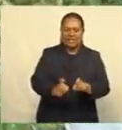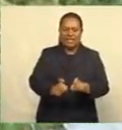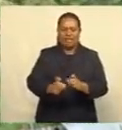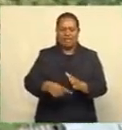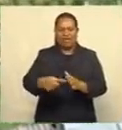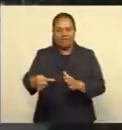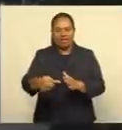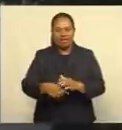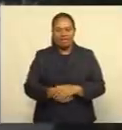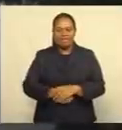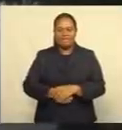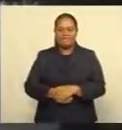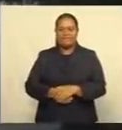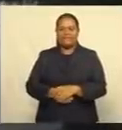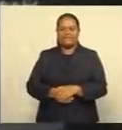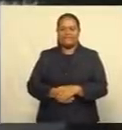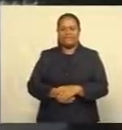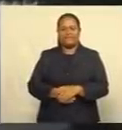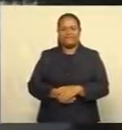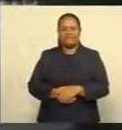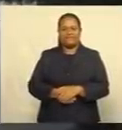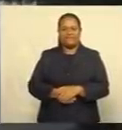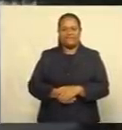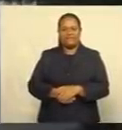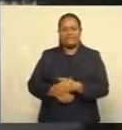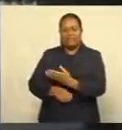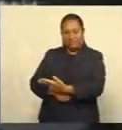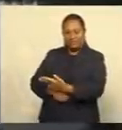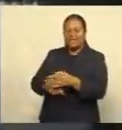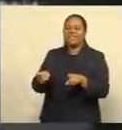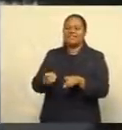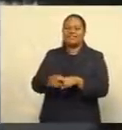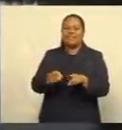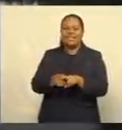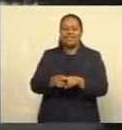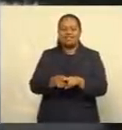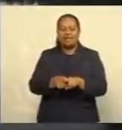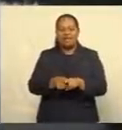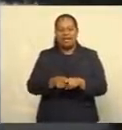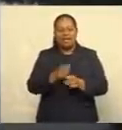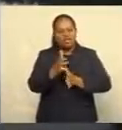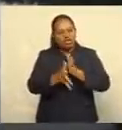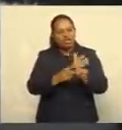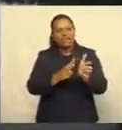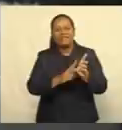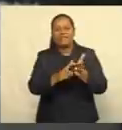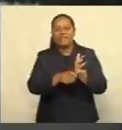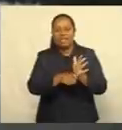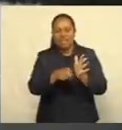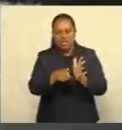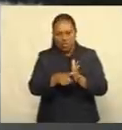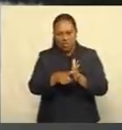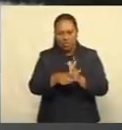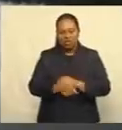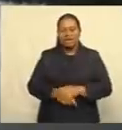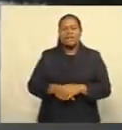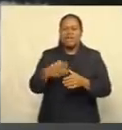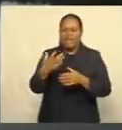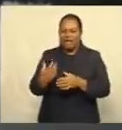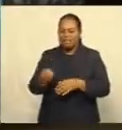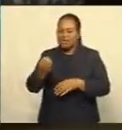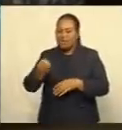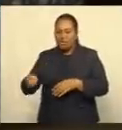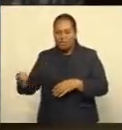island. This is the same story for Viro villages situated along the southwestern coast of